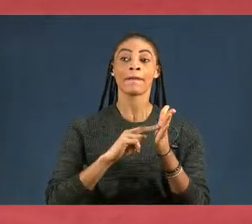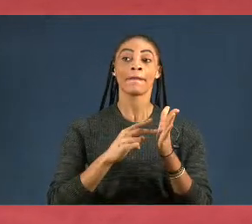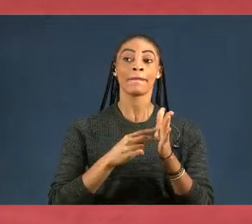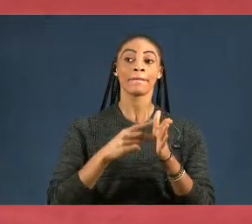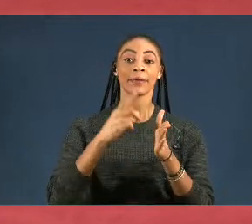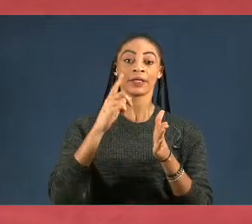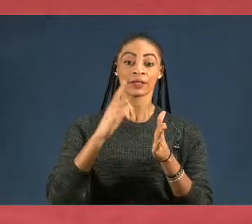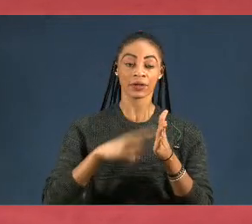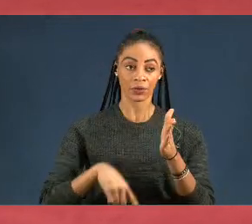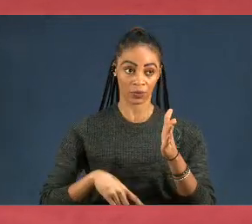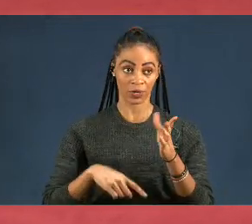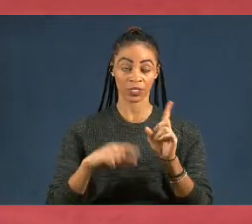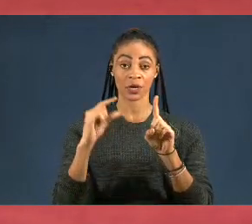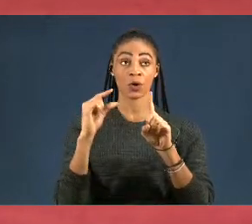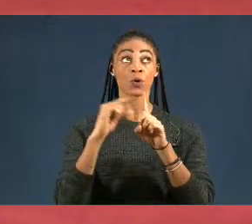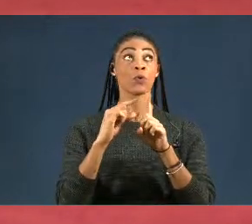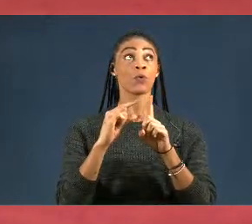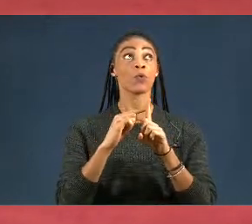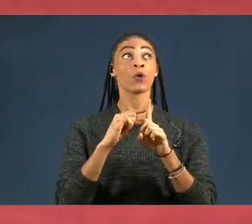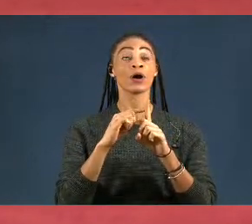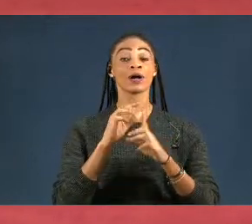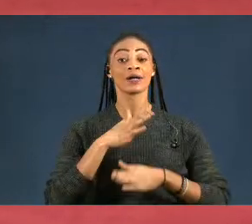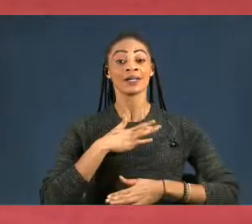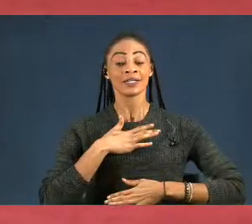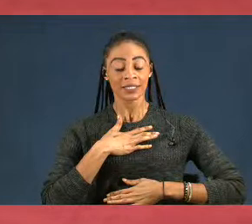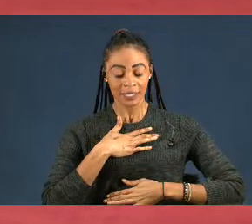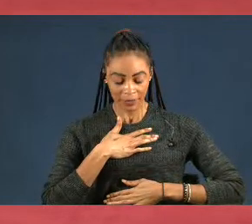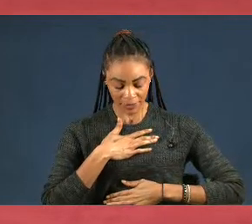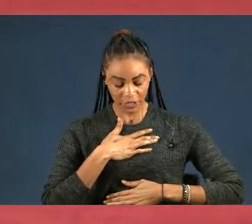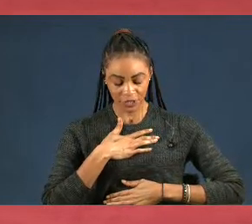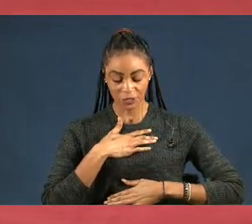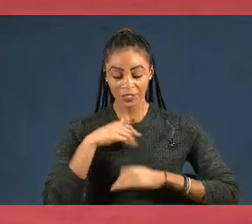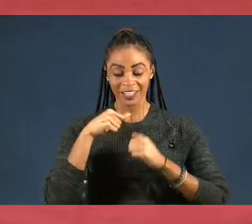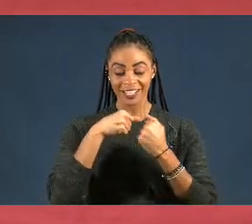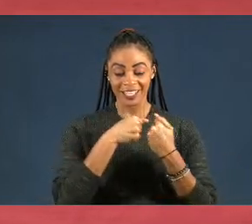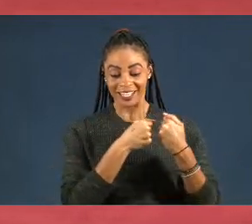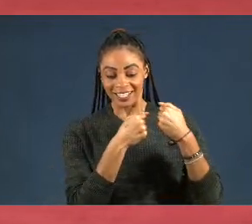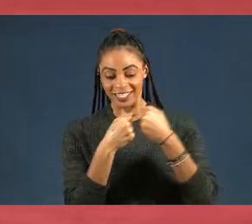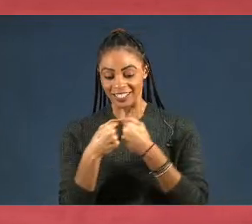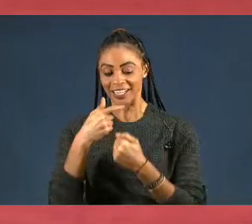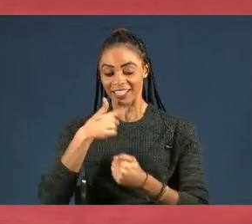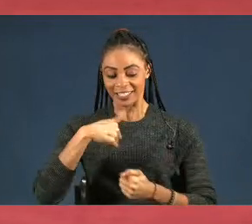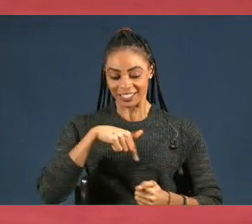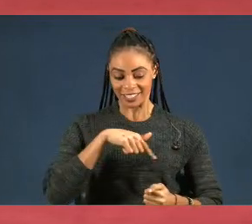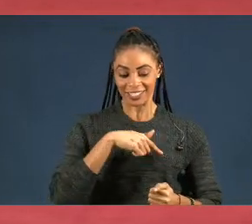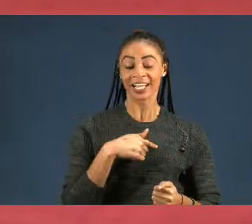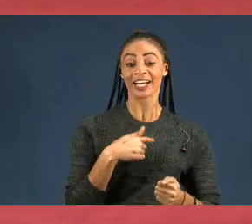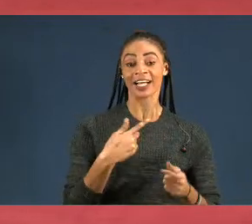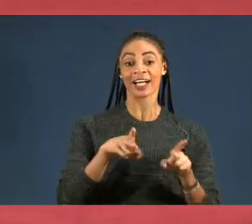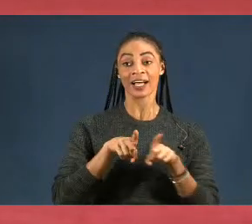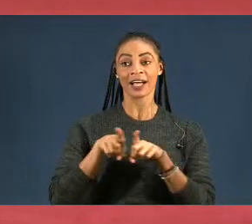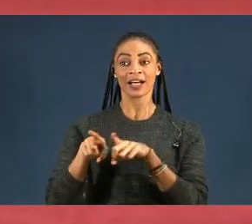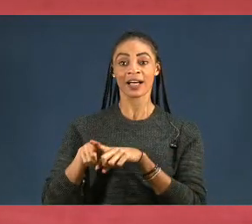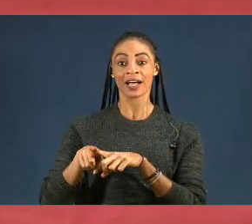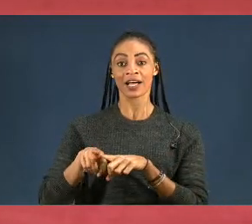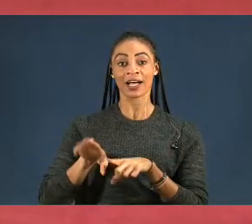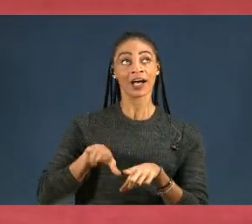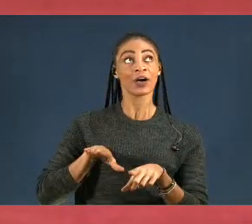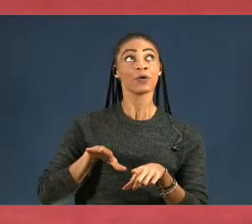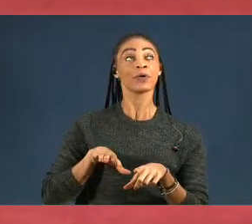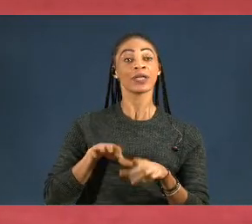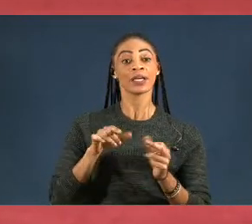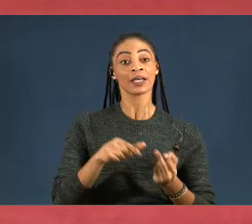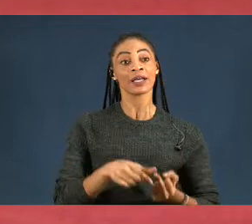The word for submission here is a word that challenges us as women, especially as women who are